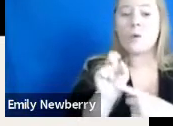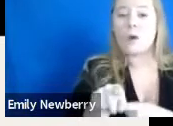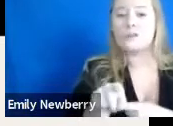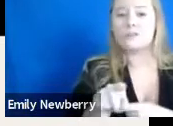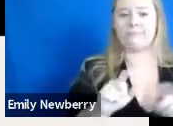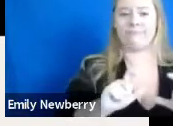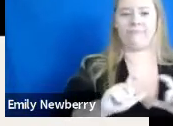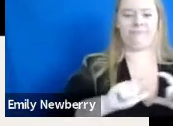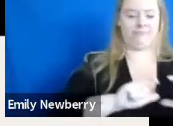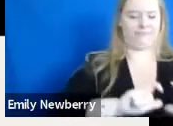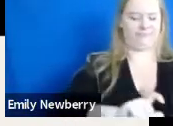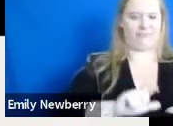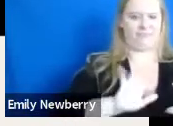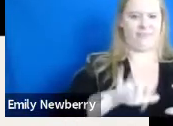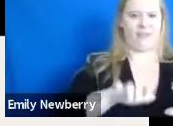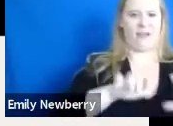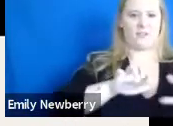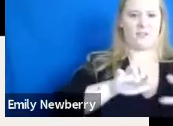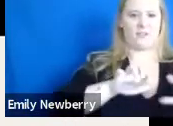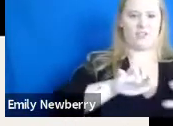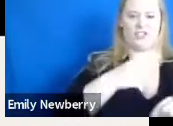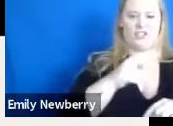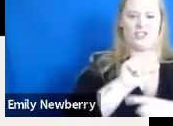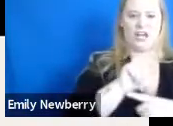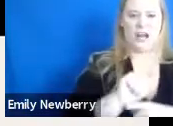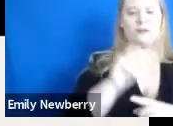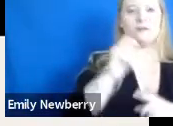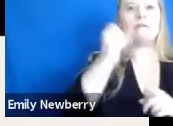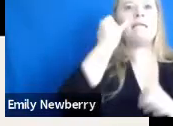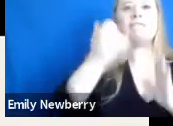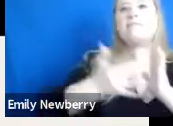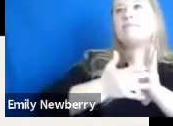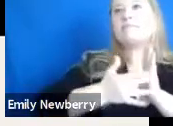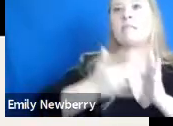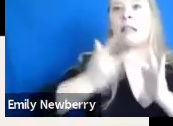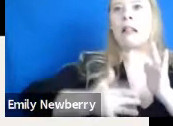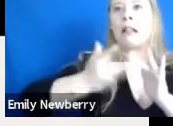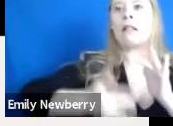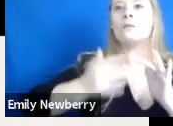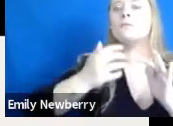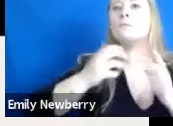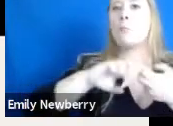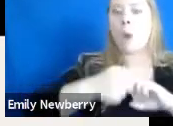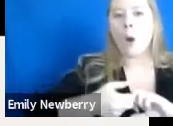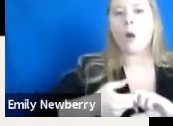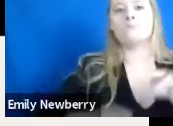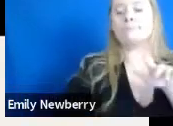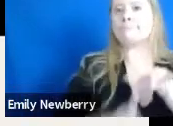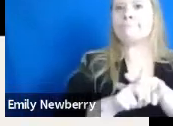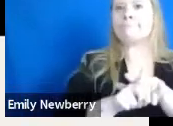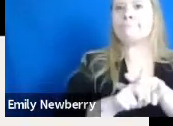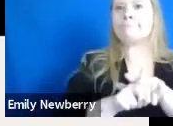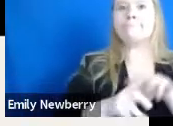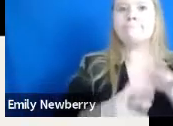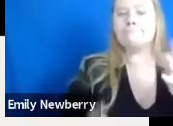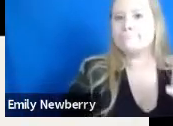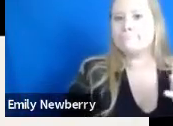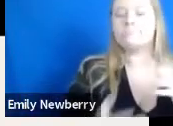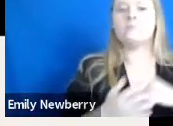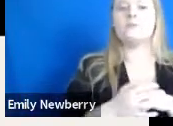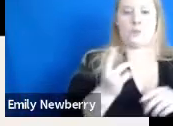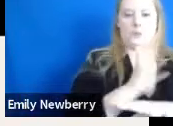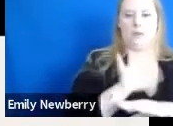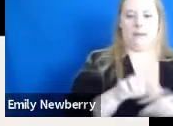ask, if there's some technical issues or something else that comes up, we encourage you to use the chat function